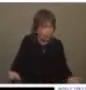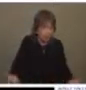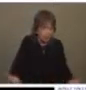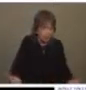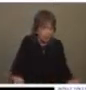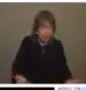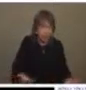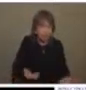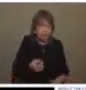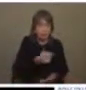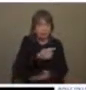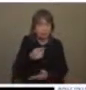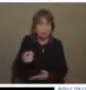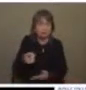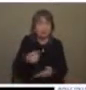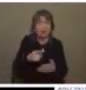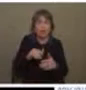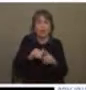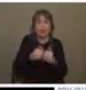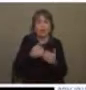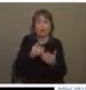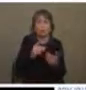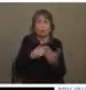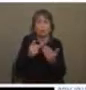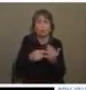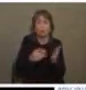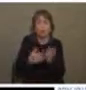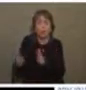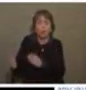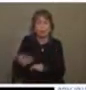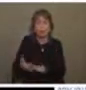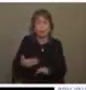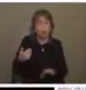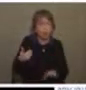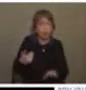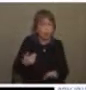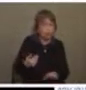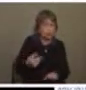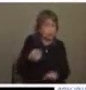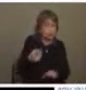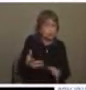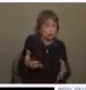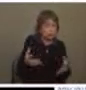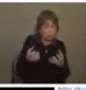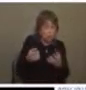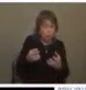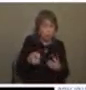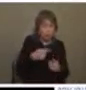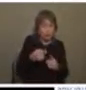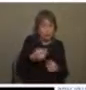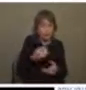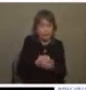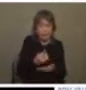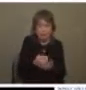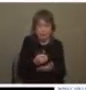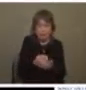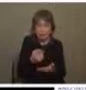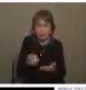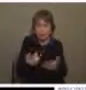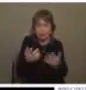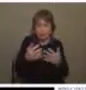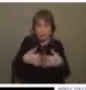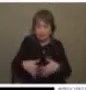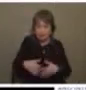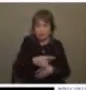employment. The blue line is the increase in program participation. And what you want from these programs is when the economy collapses that people take up because they're